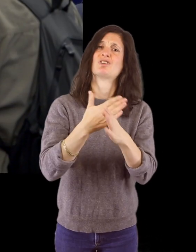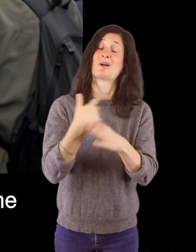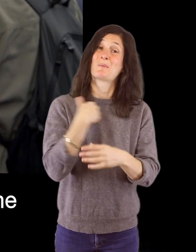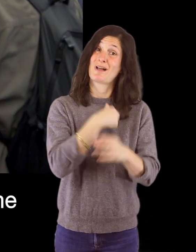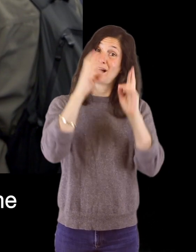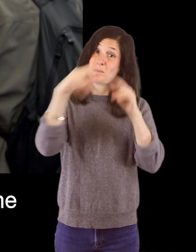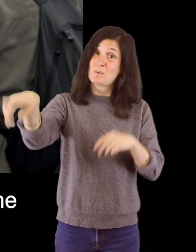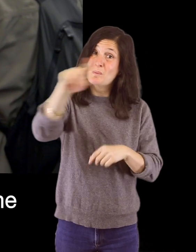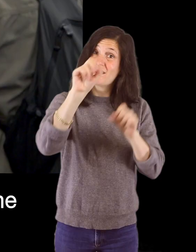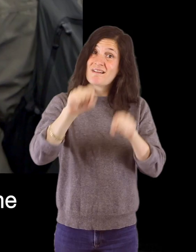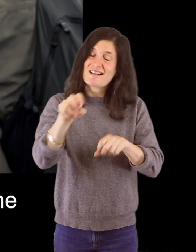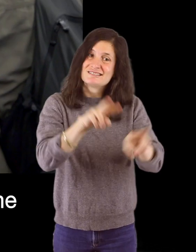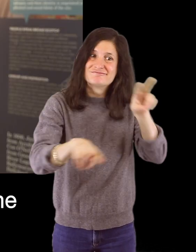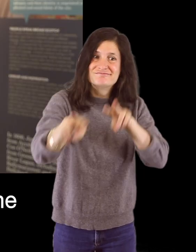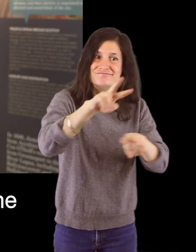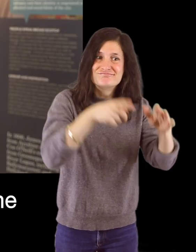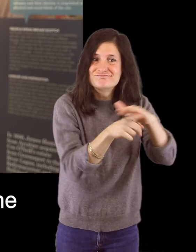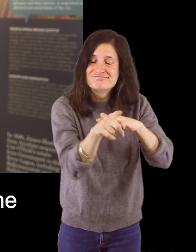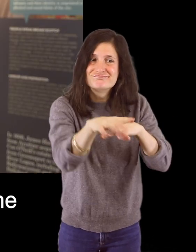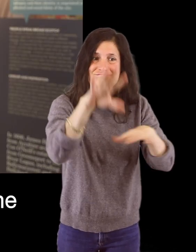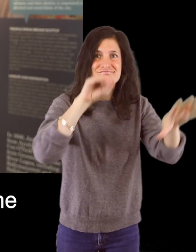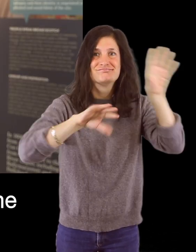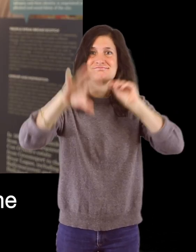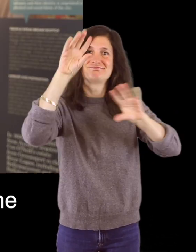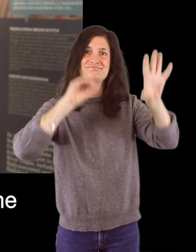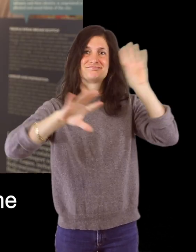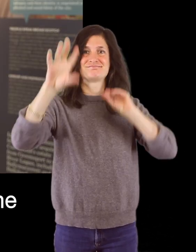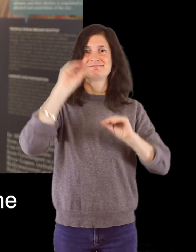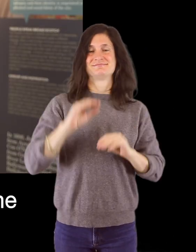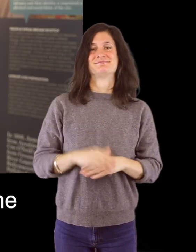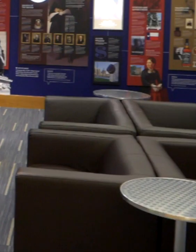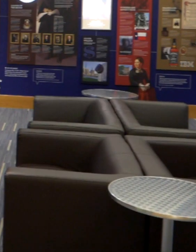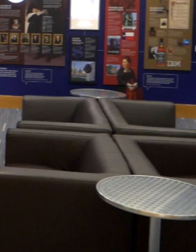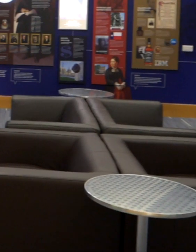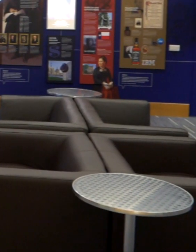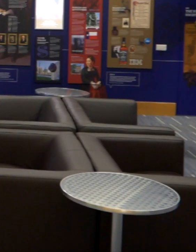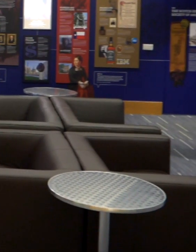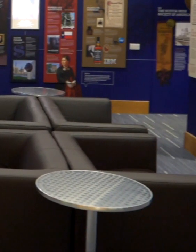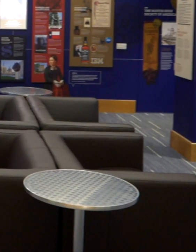It truly is a story worth sharing and one we hope you have time to explore.